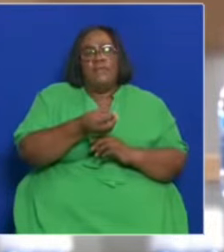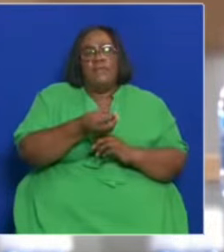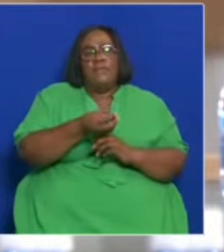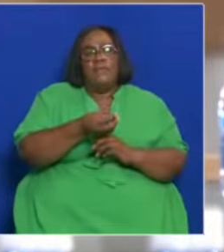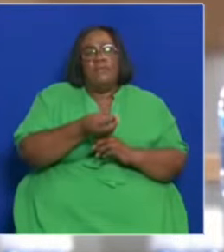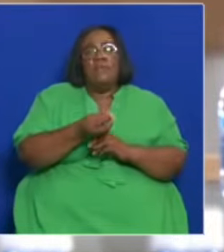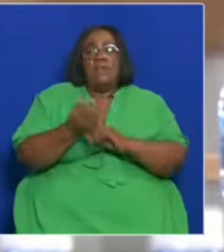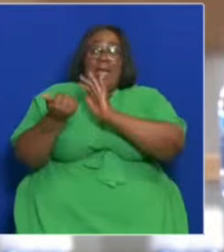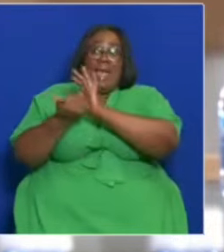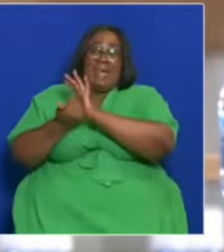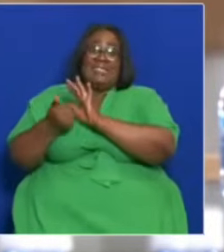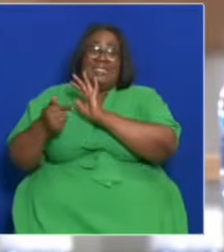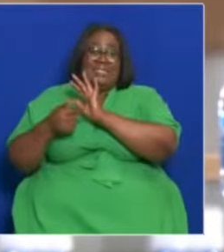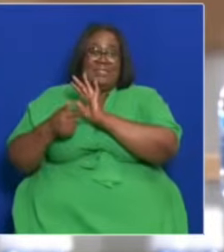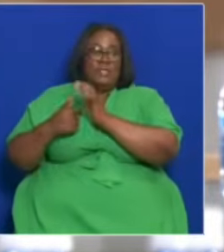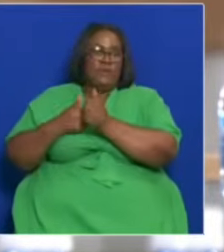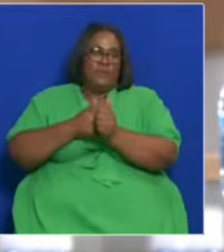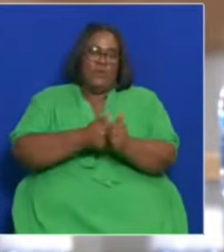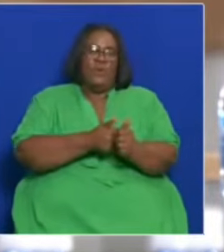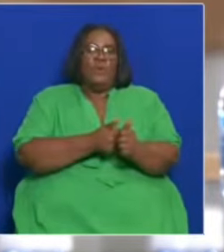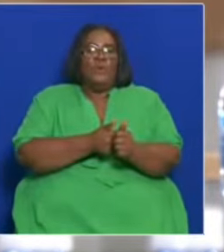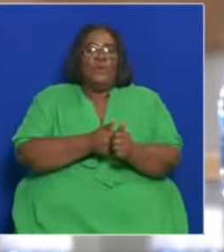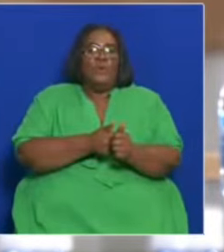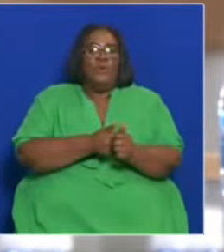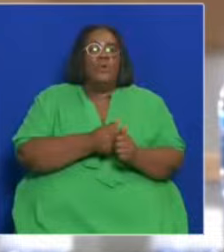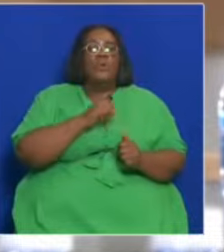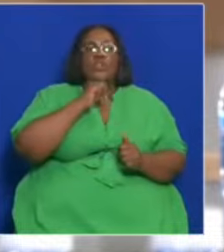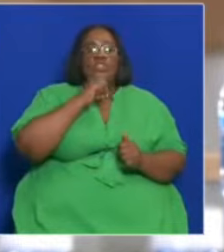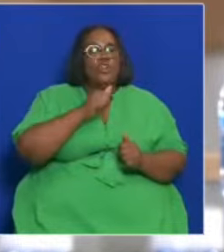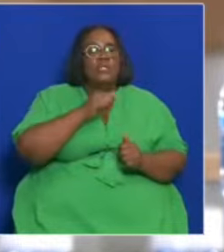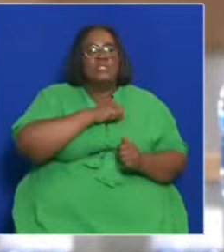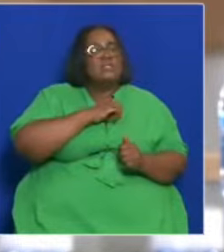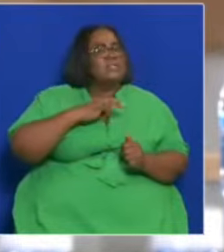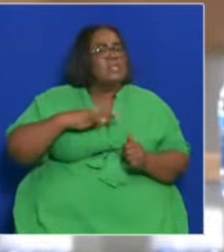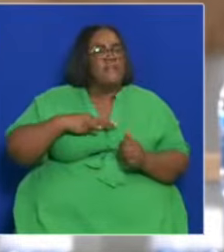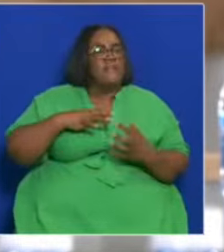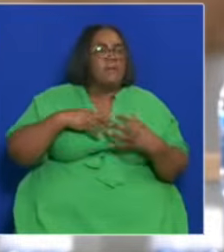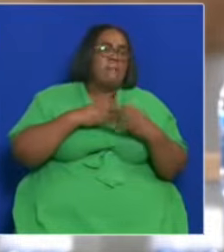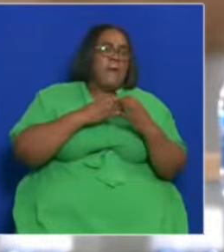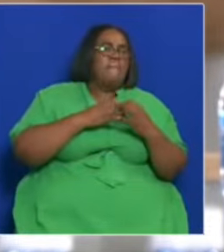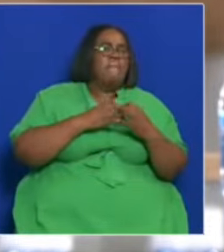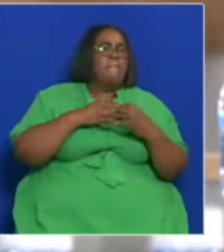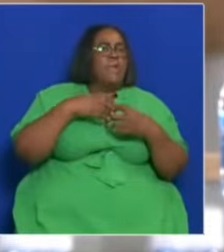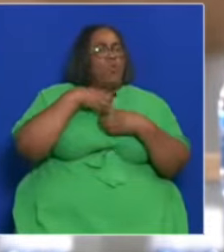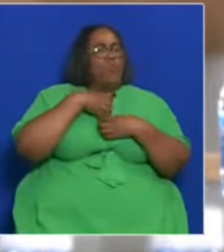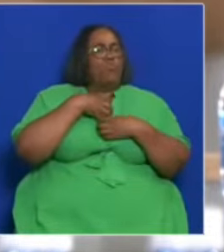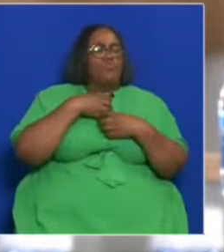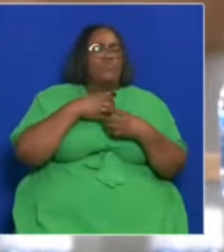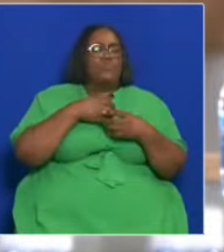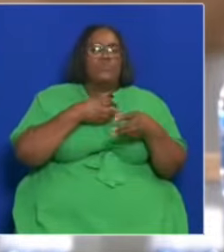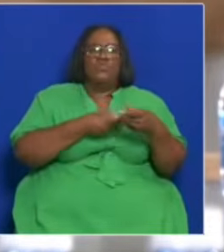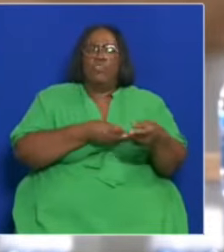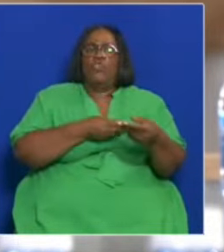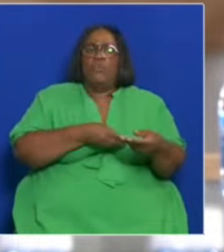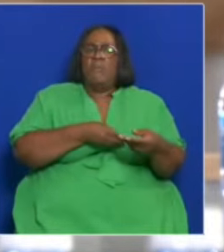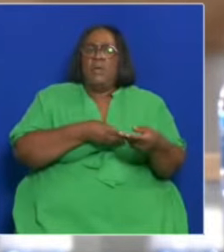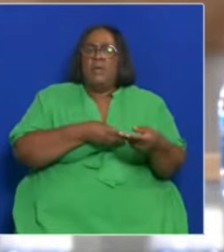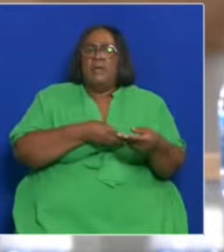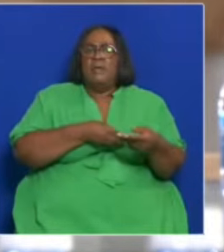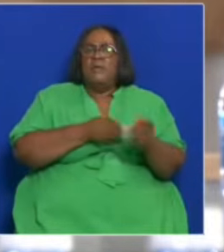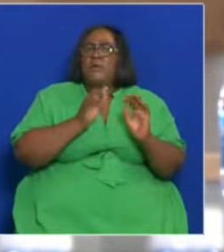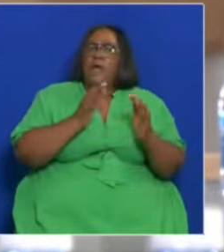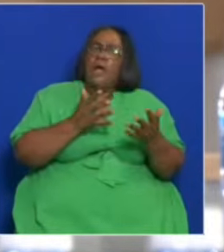itself, and not officials sitting down, crafting their own document as they please and of their own